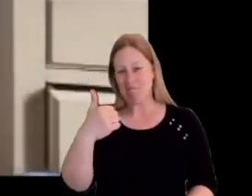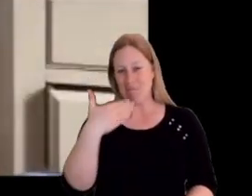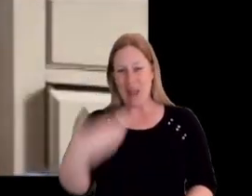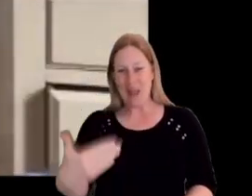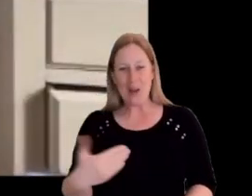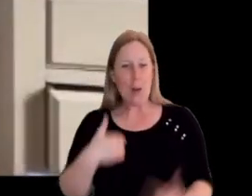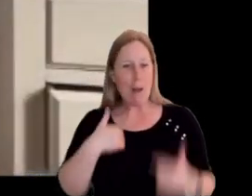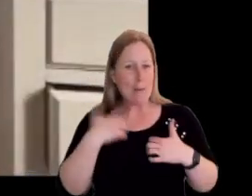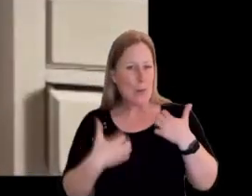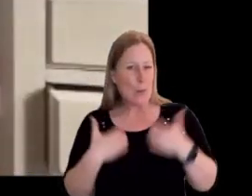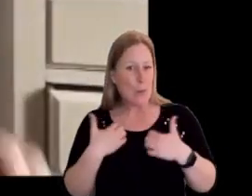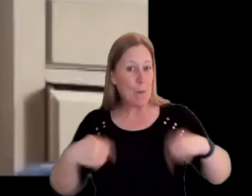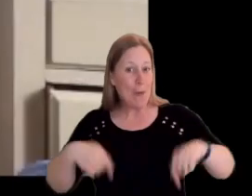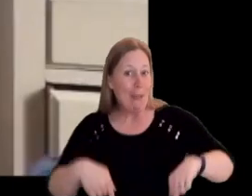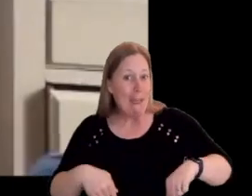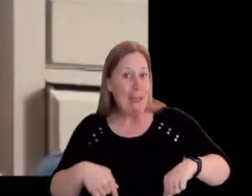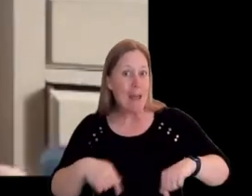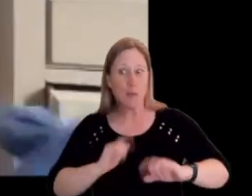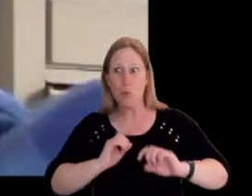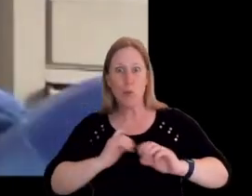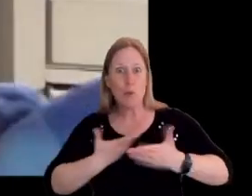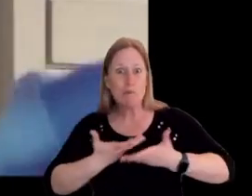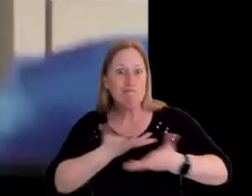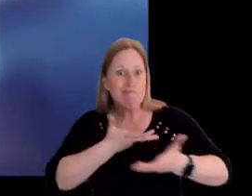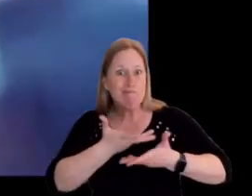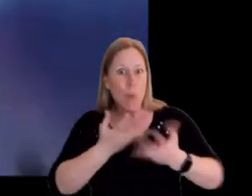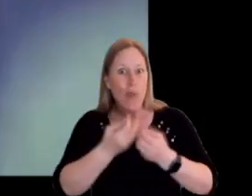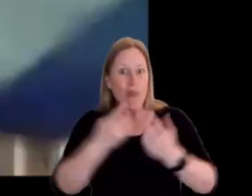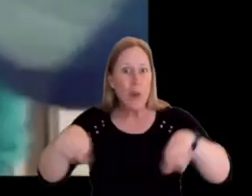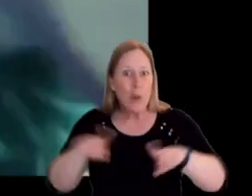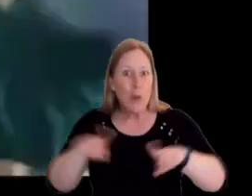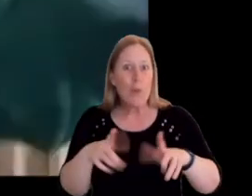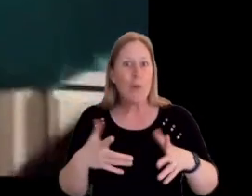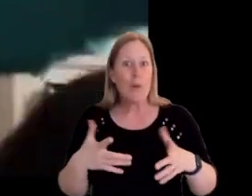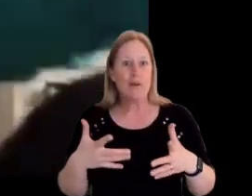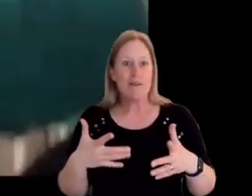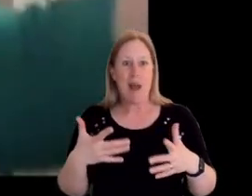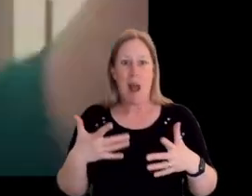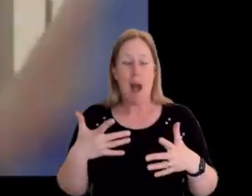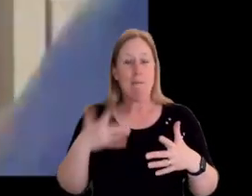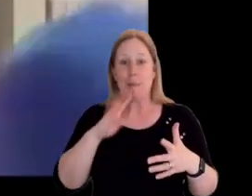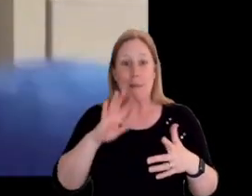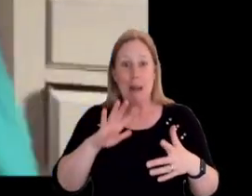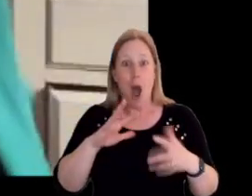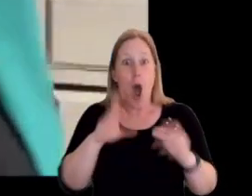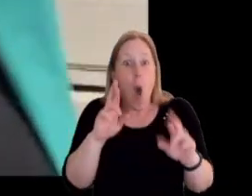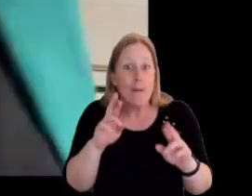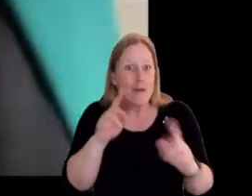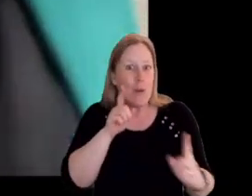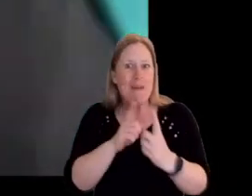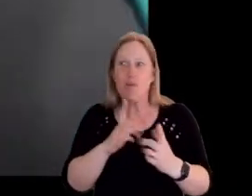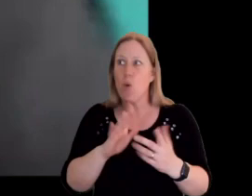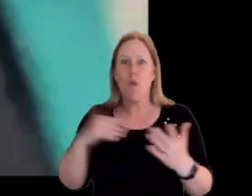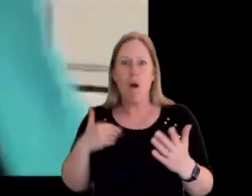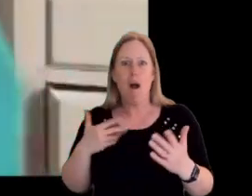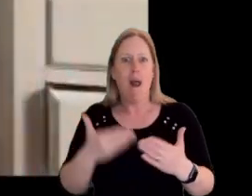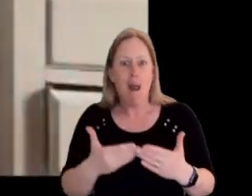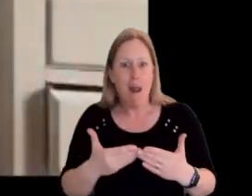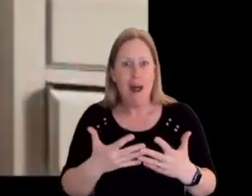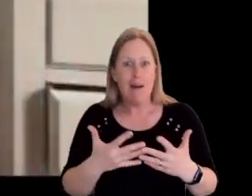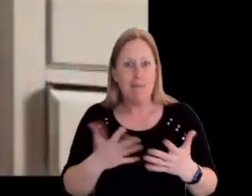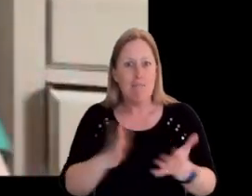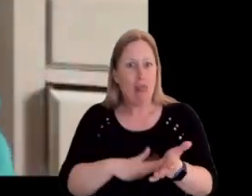thank you. It's exciting to be here and to be talking with you. I've been meaning to like meet with you for like